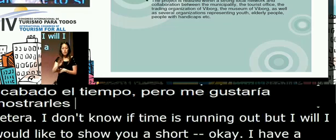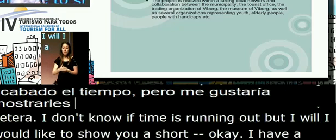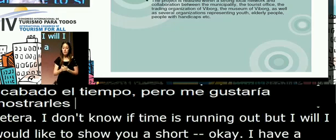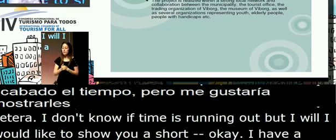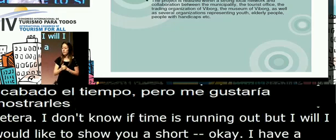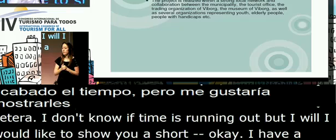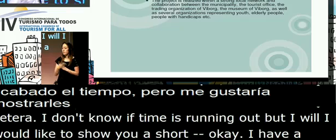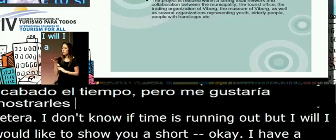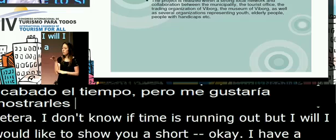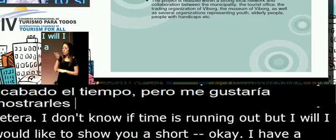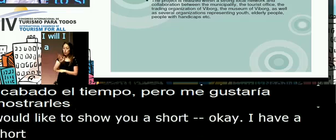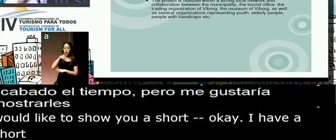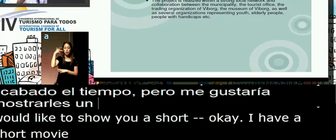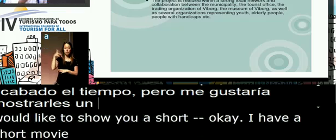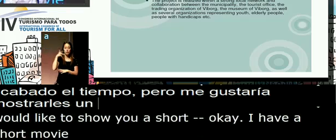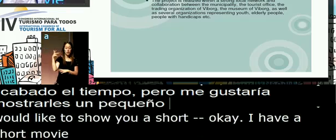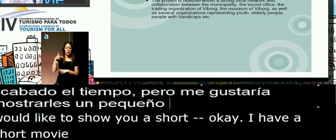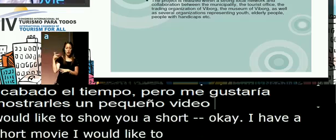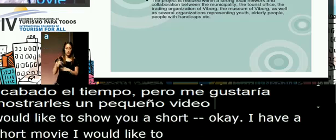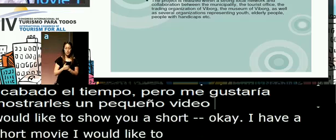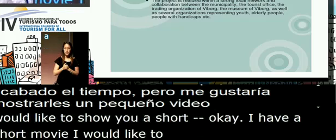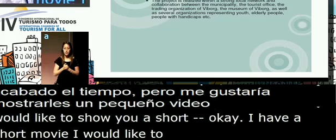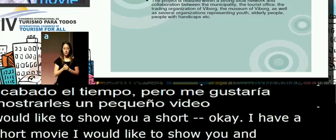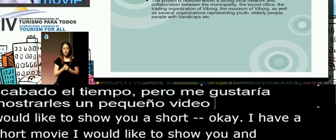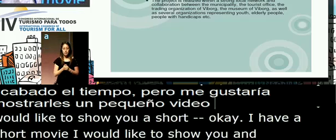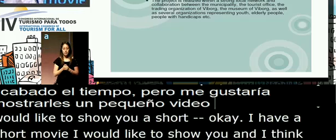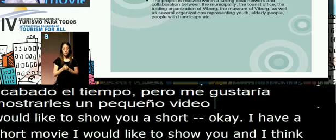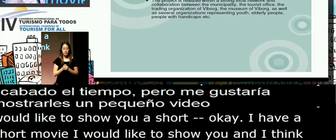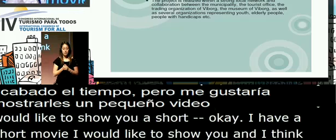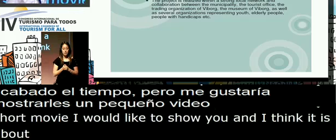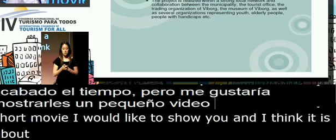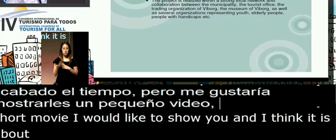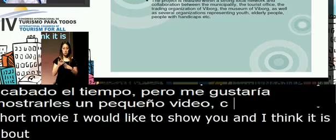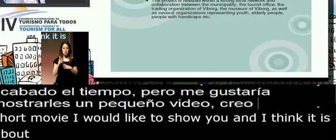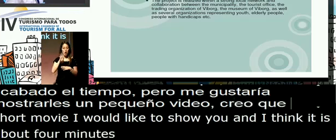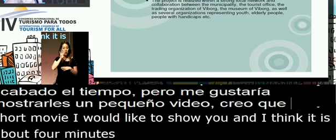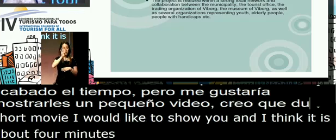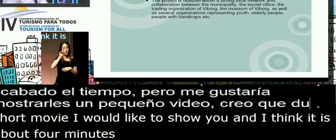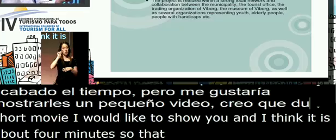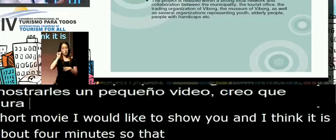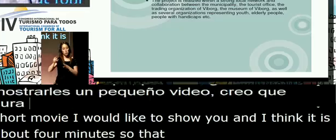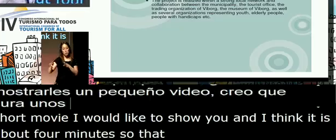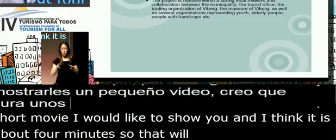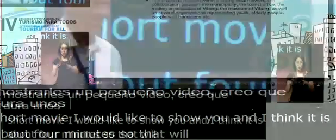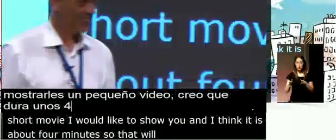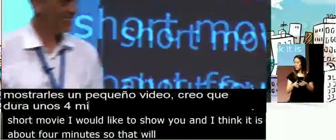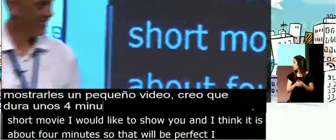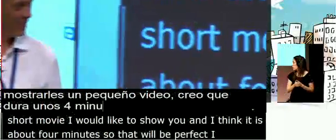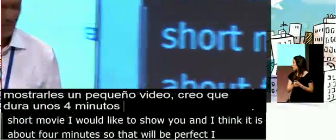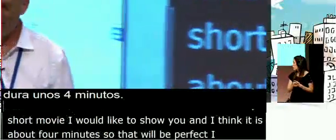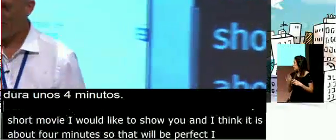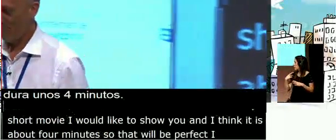movie I would like to show you, and I think it's about 4 minutes, so that would be perfect, I think.